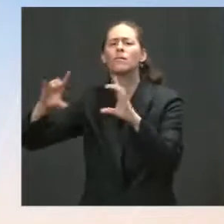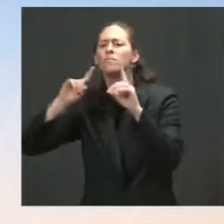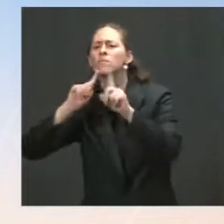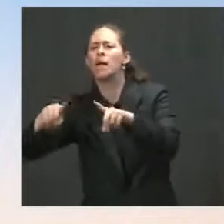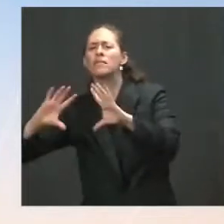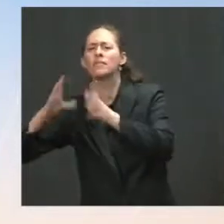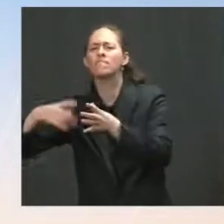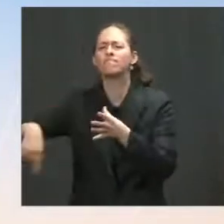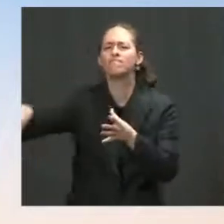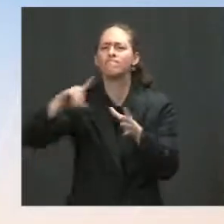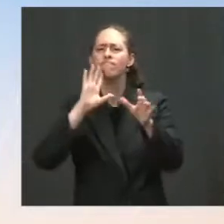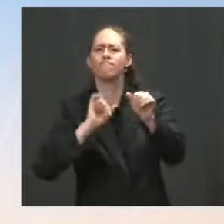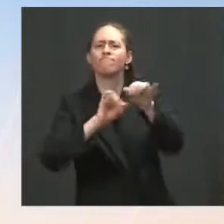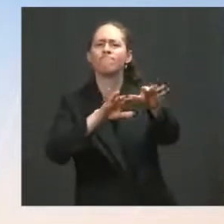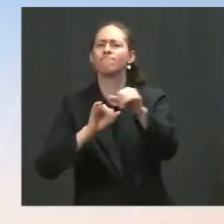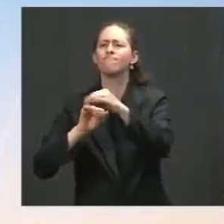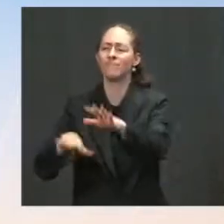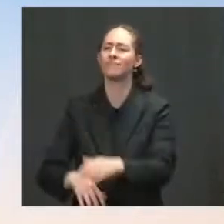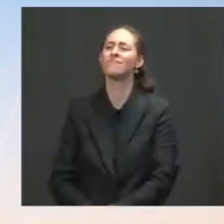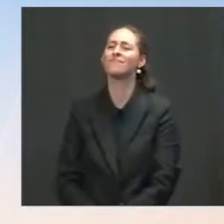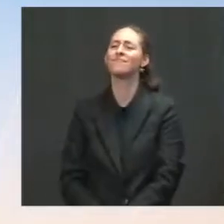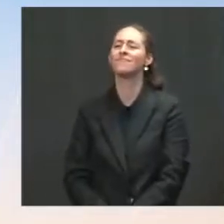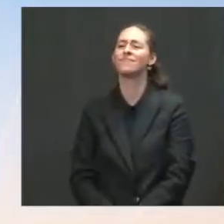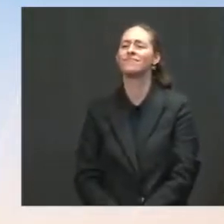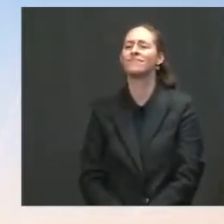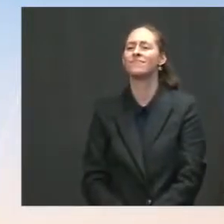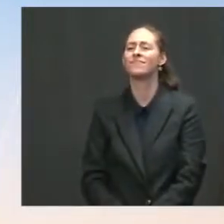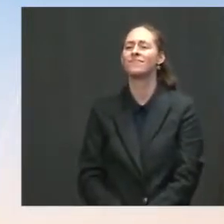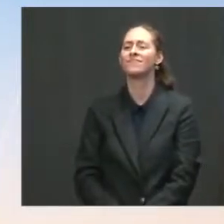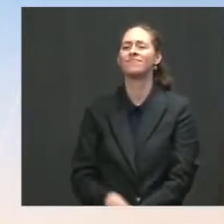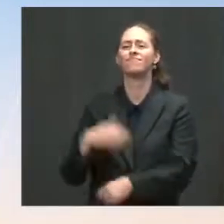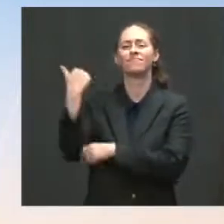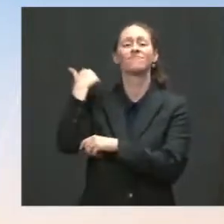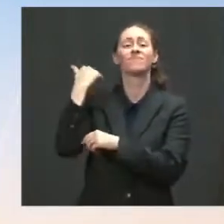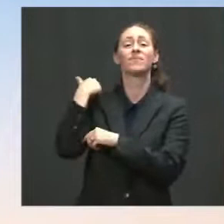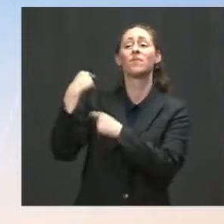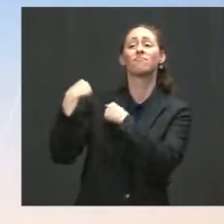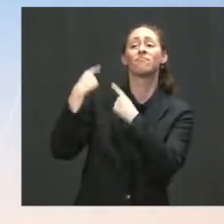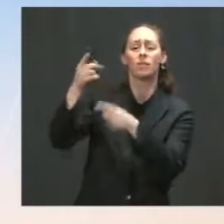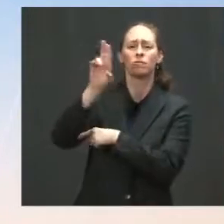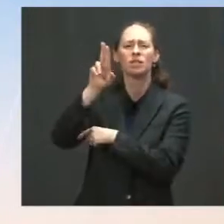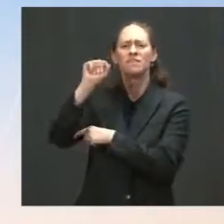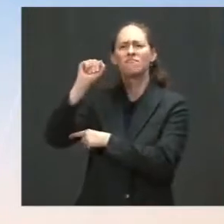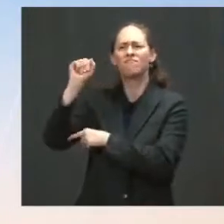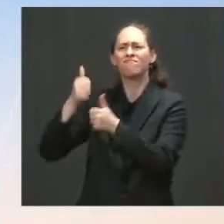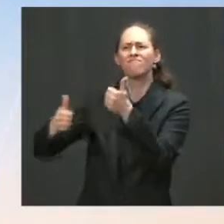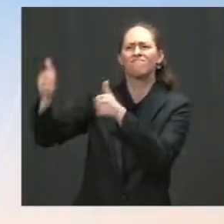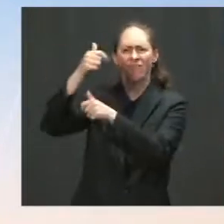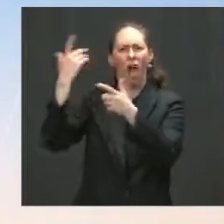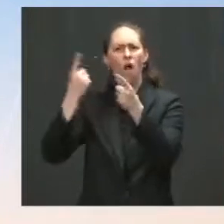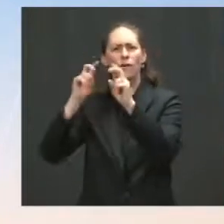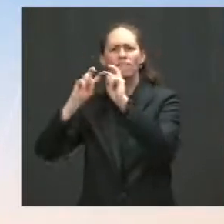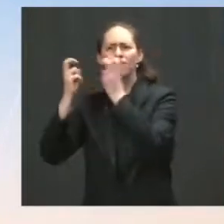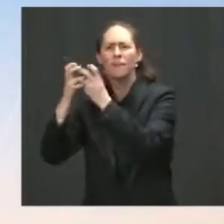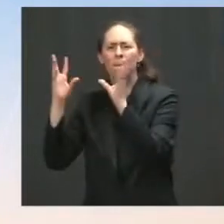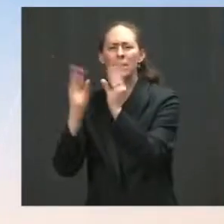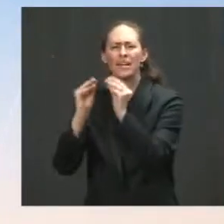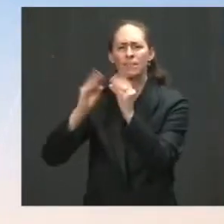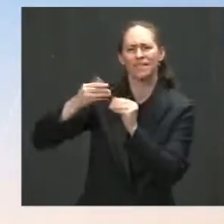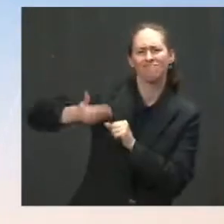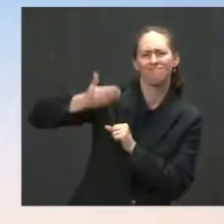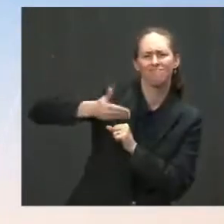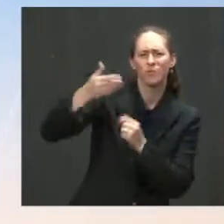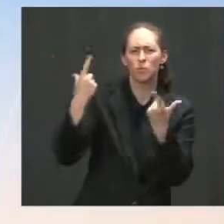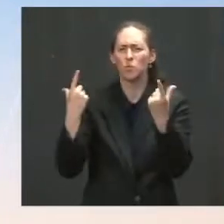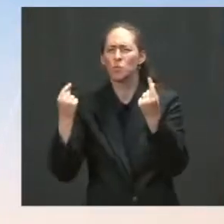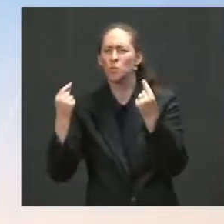including Dr. Antonia Novella, Dr. Jocelyn Elders, Dr. David Satcher, Dr. Richard Carmona, Dr. Regina Benjamin,